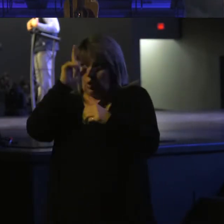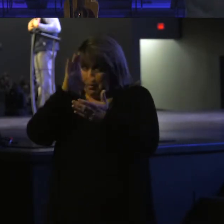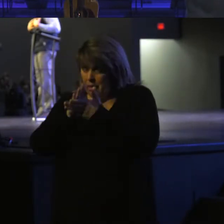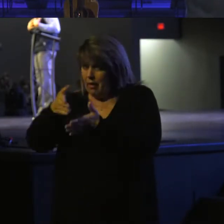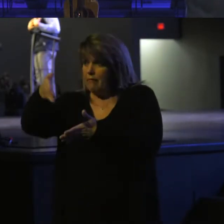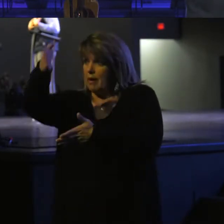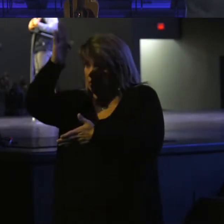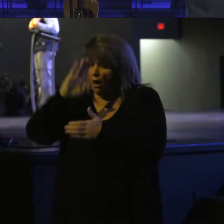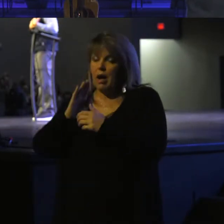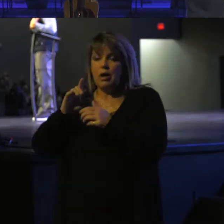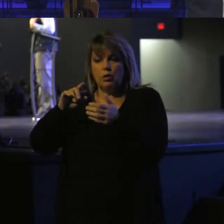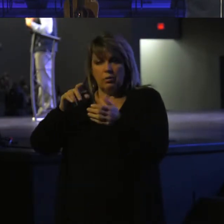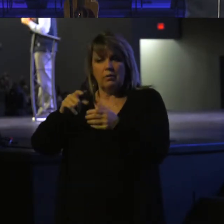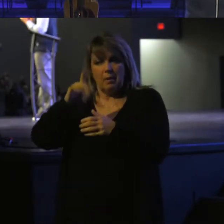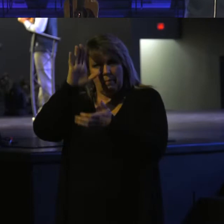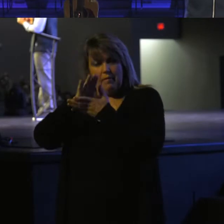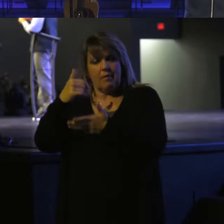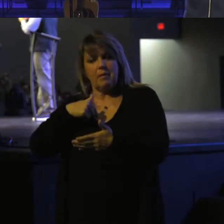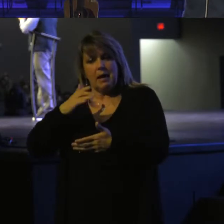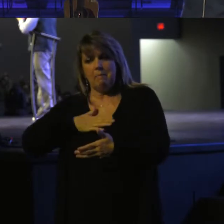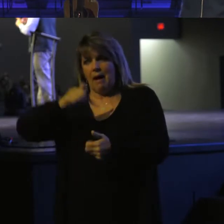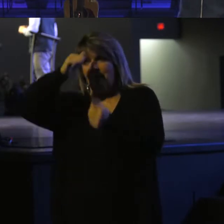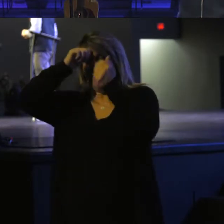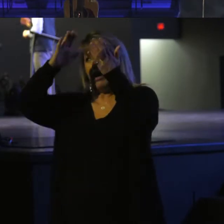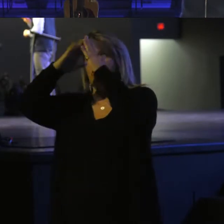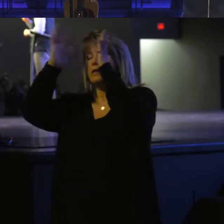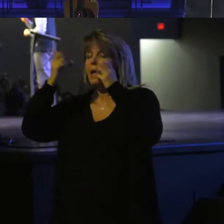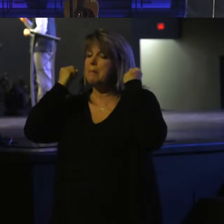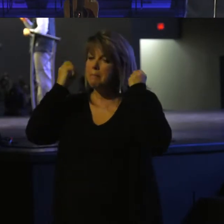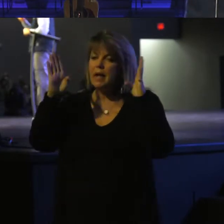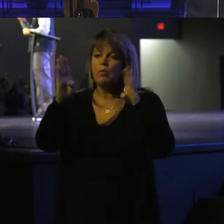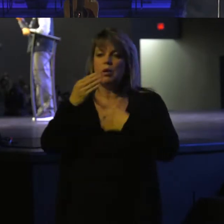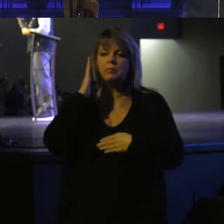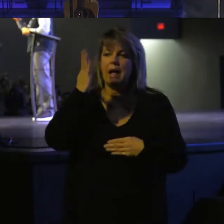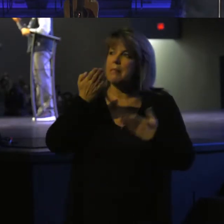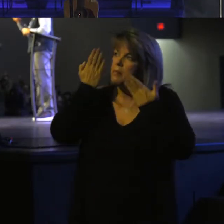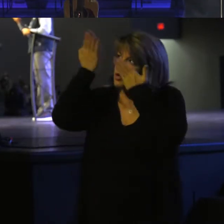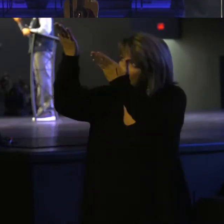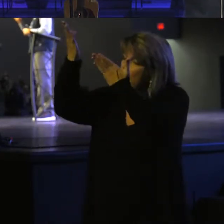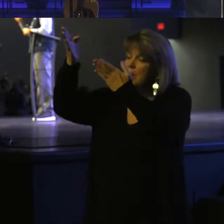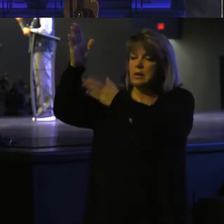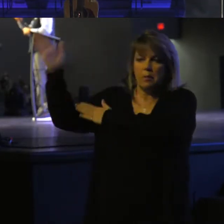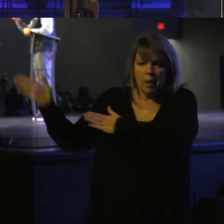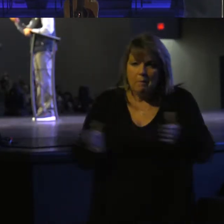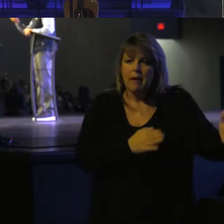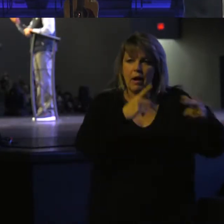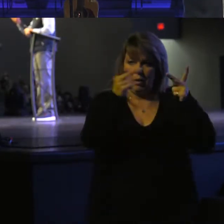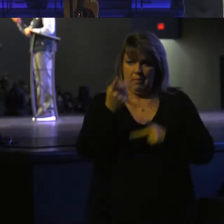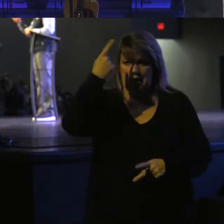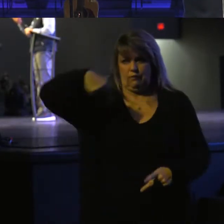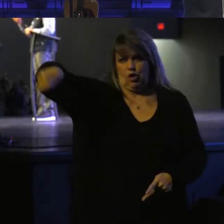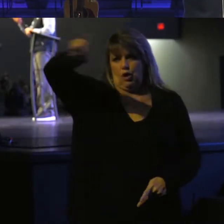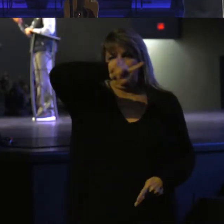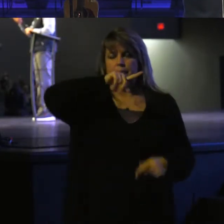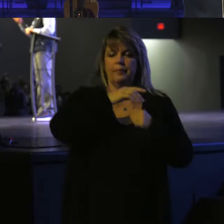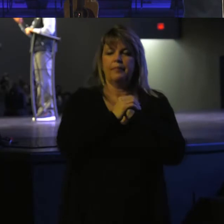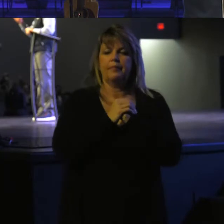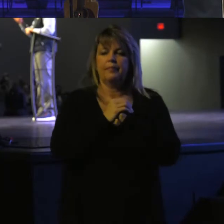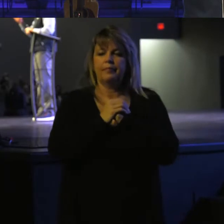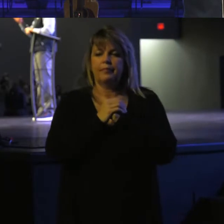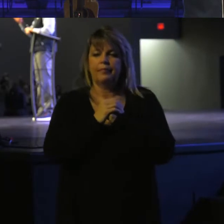God, believe also in me, he said. In my Father's house are many rooms, and I'm going there to prepare a place for you.